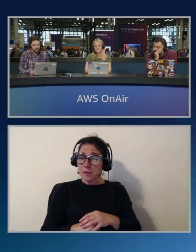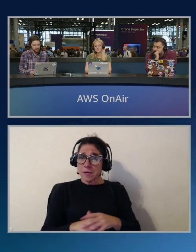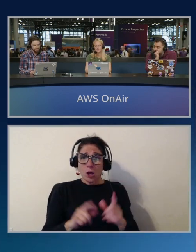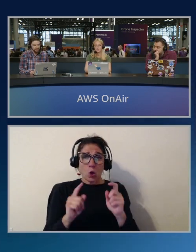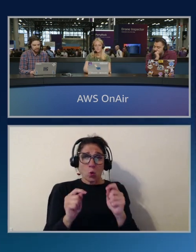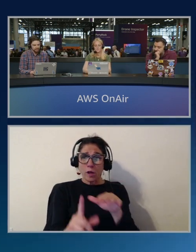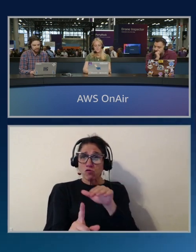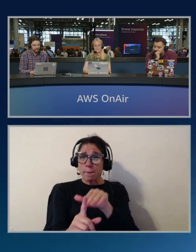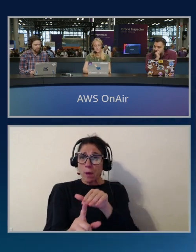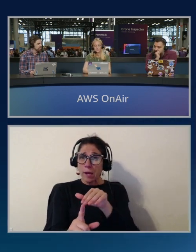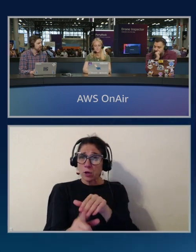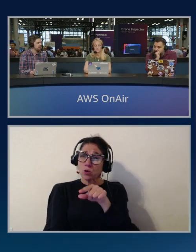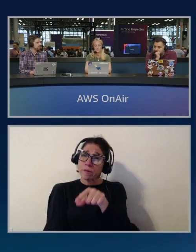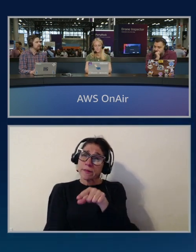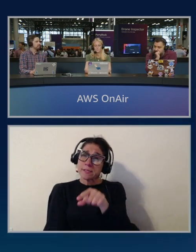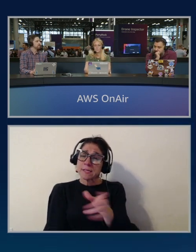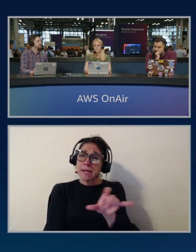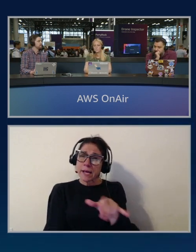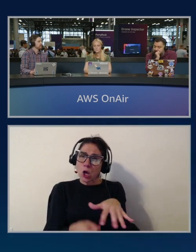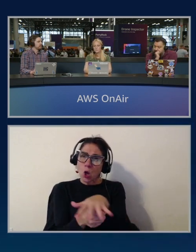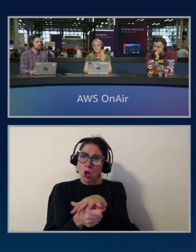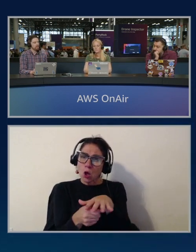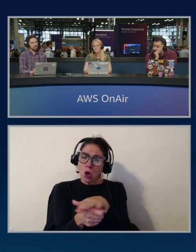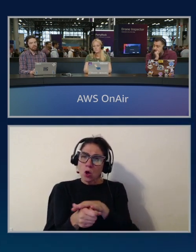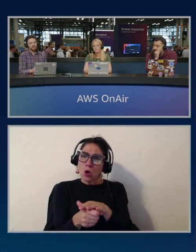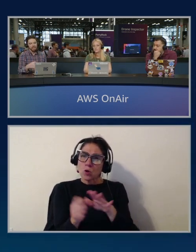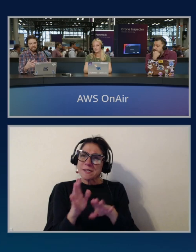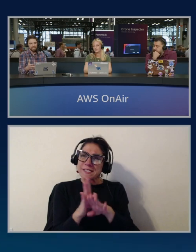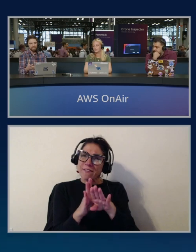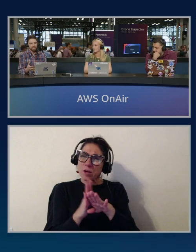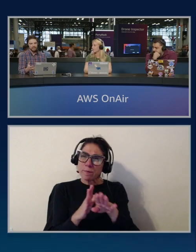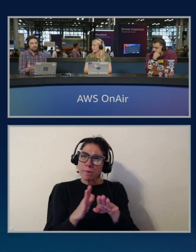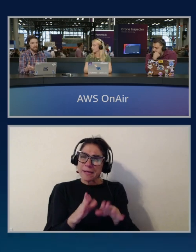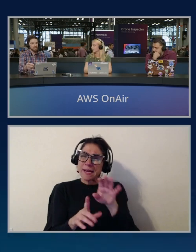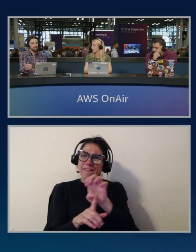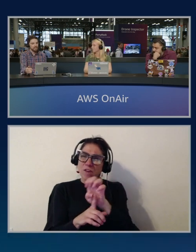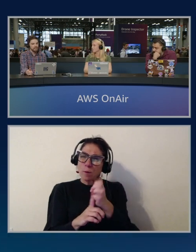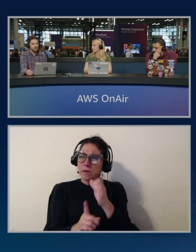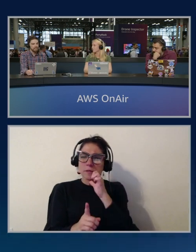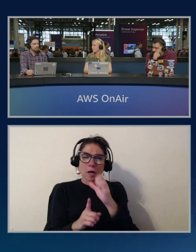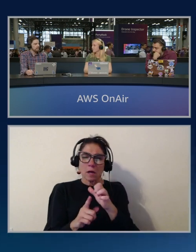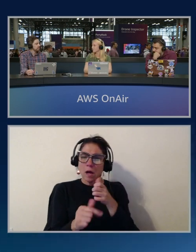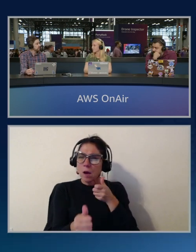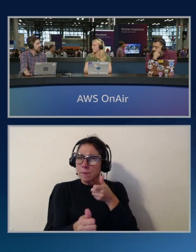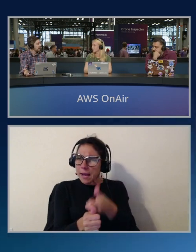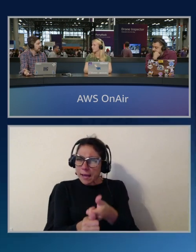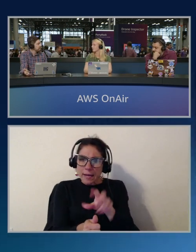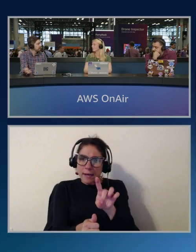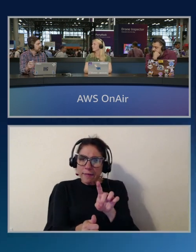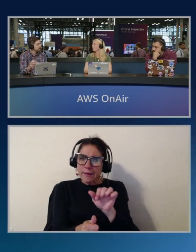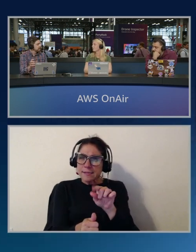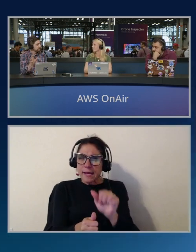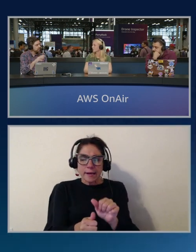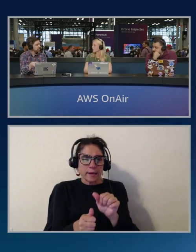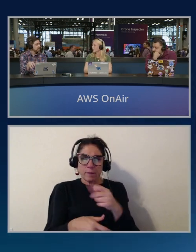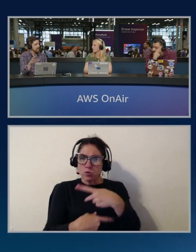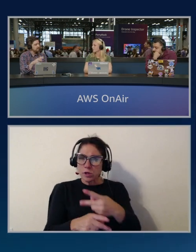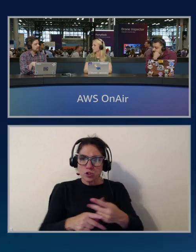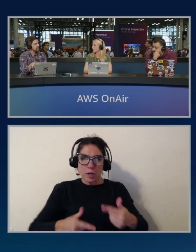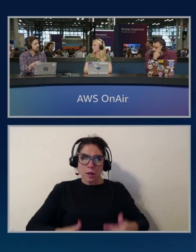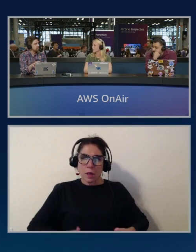this is just like a local dev environment. So it's not actually updating your data in production live. This is a